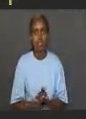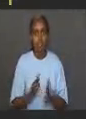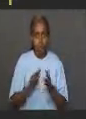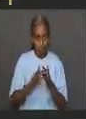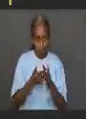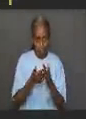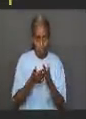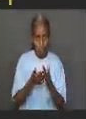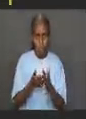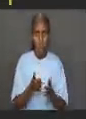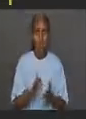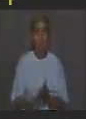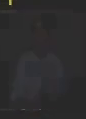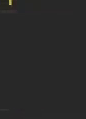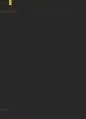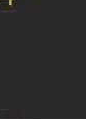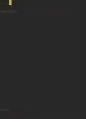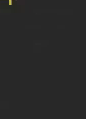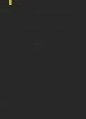Begin.